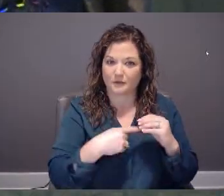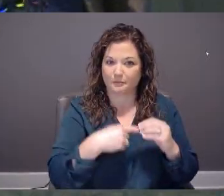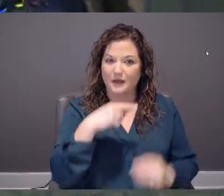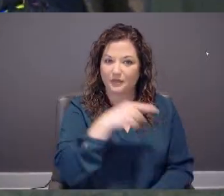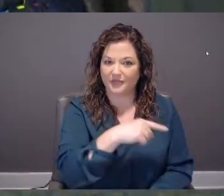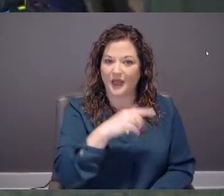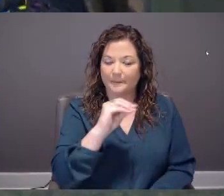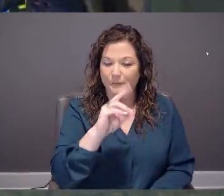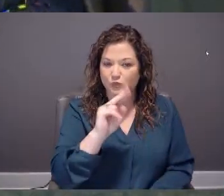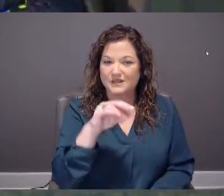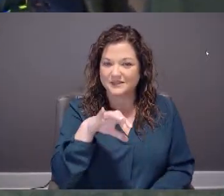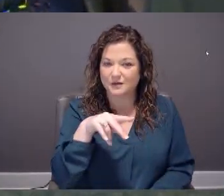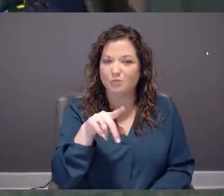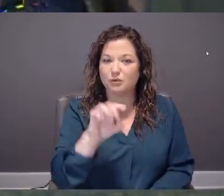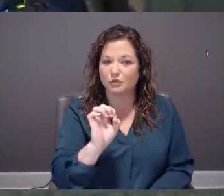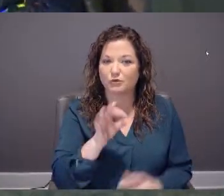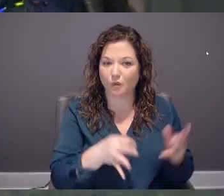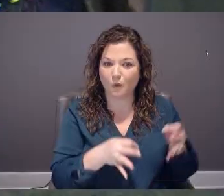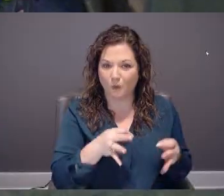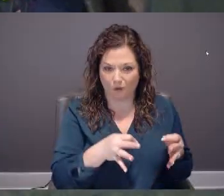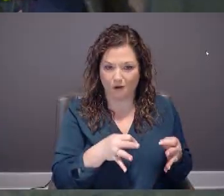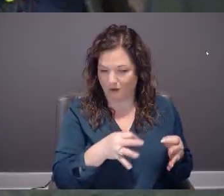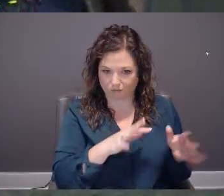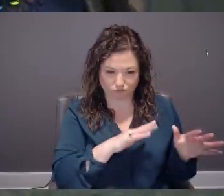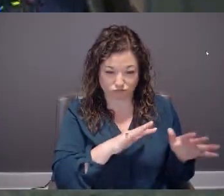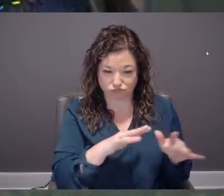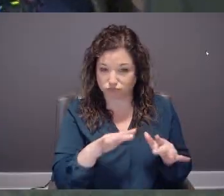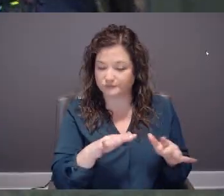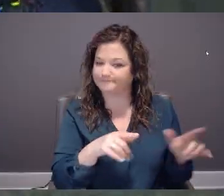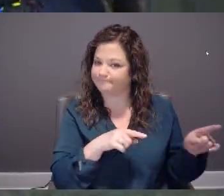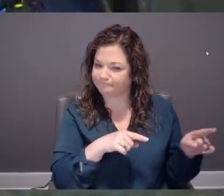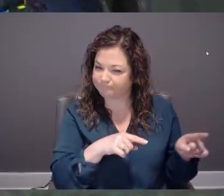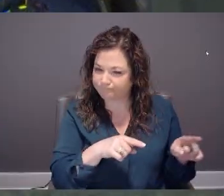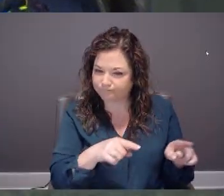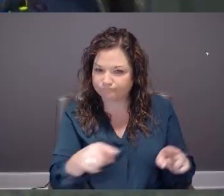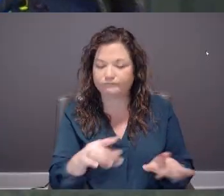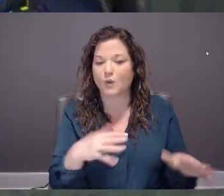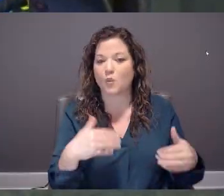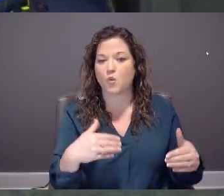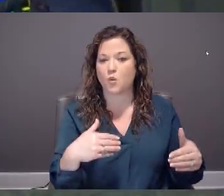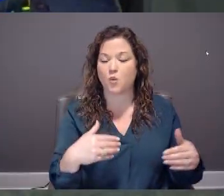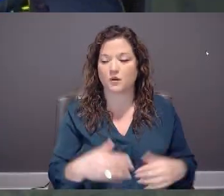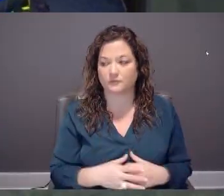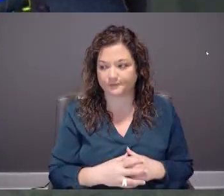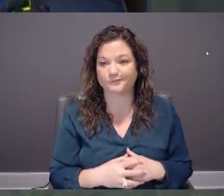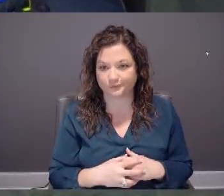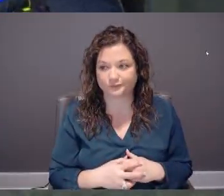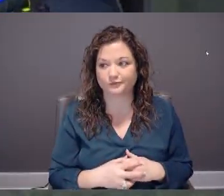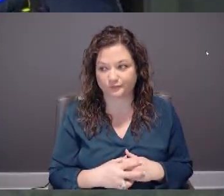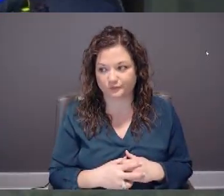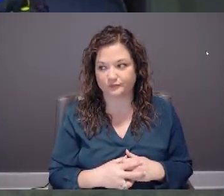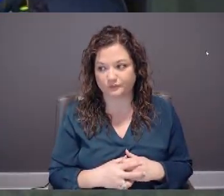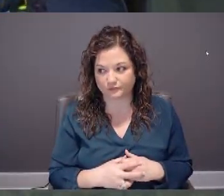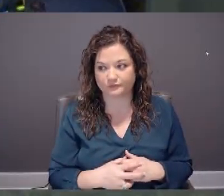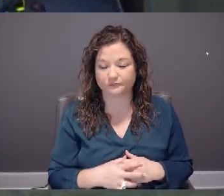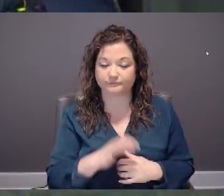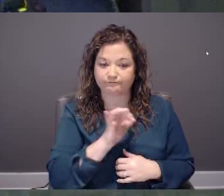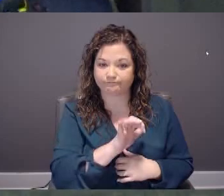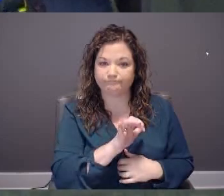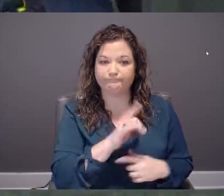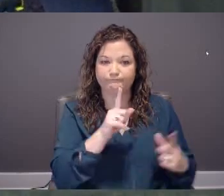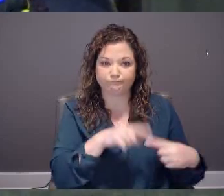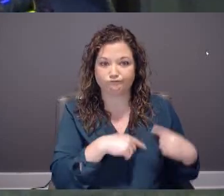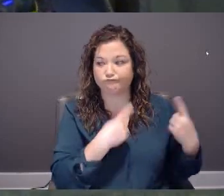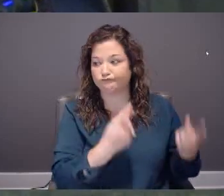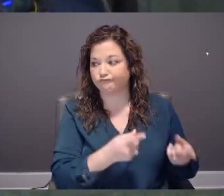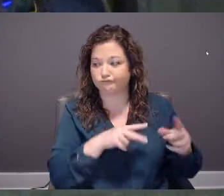done, all the work that's being done and new work being done there. It's been a long-awaited time for